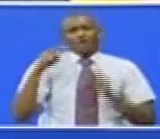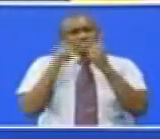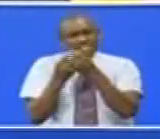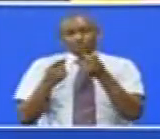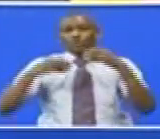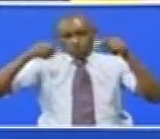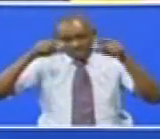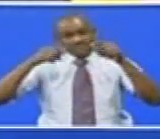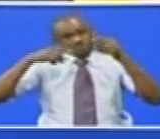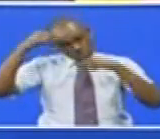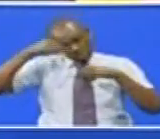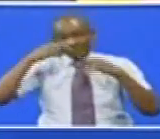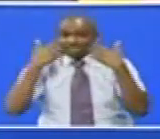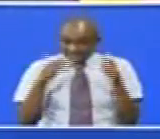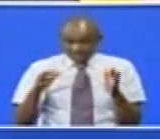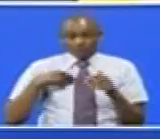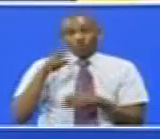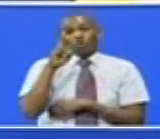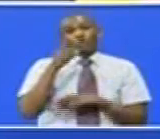qualified for Rio